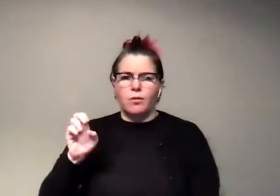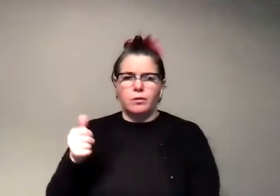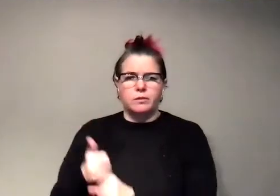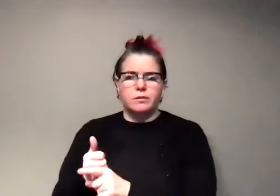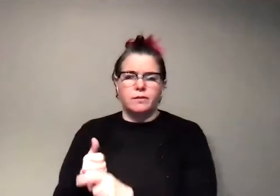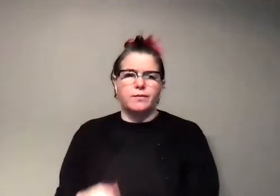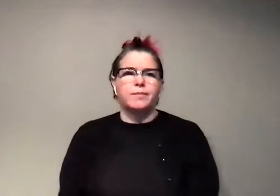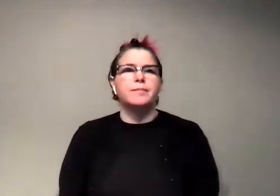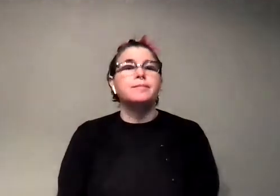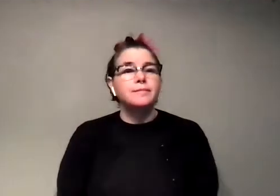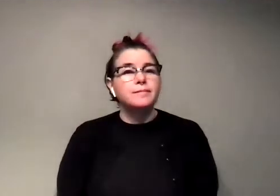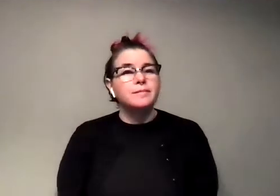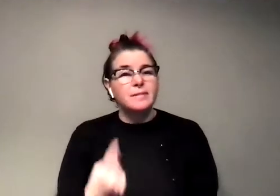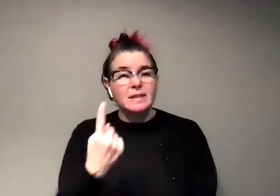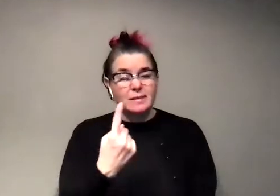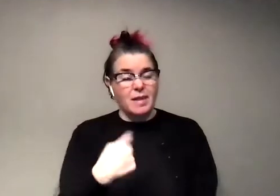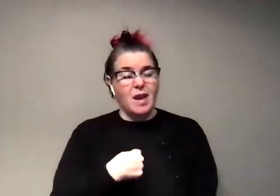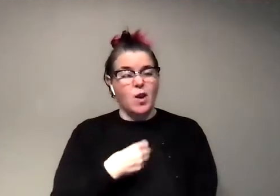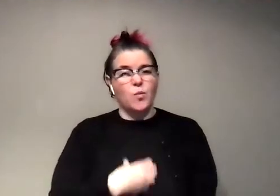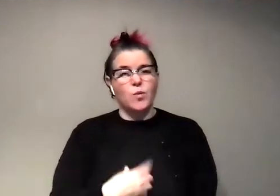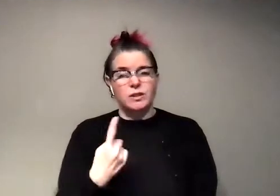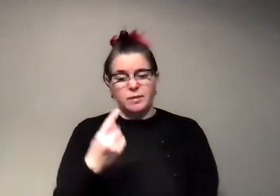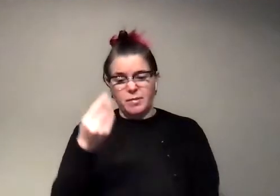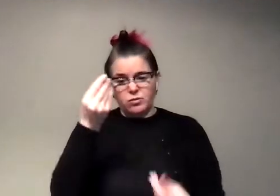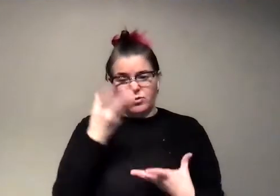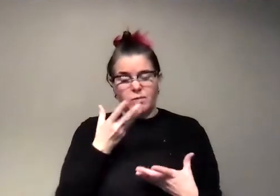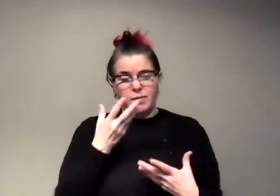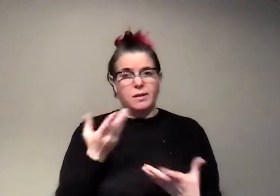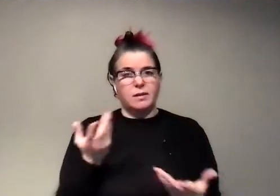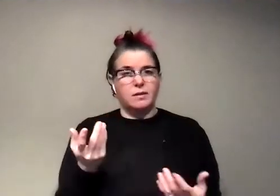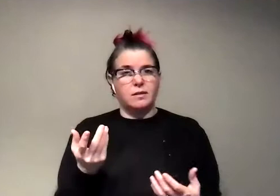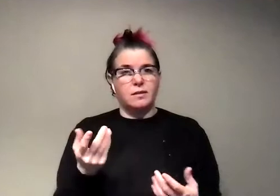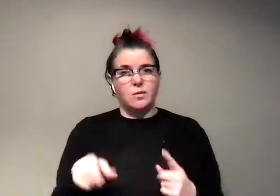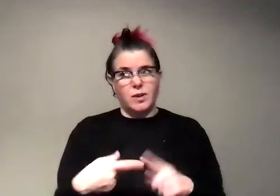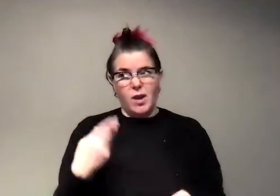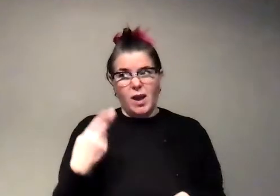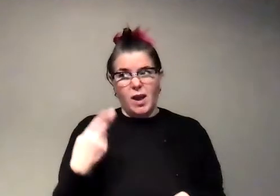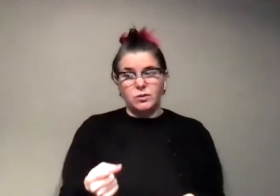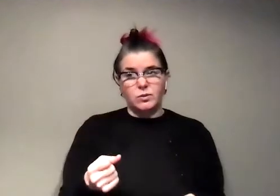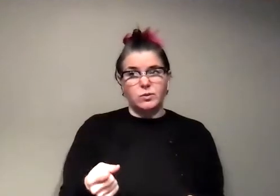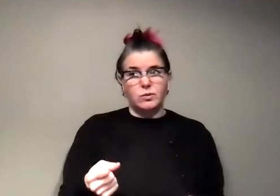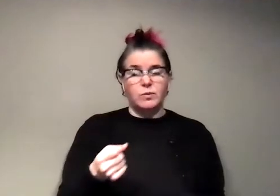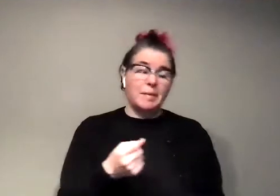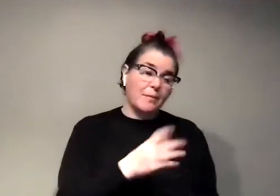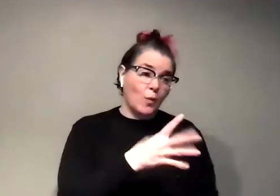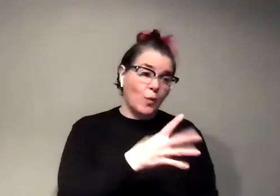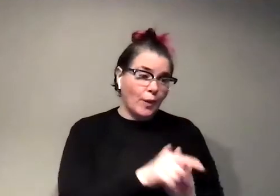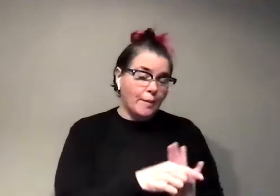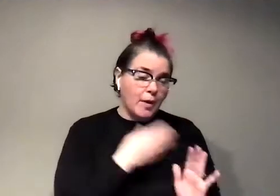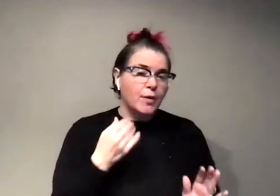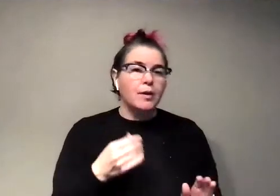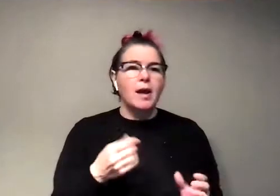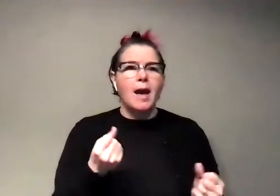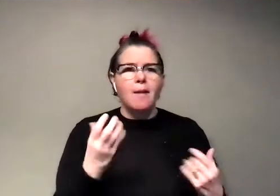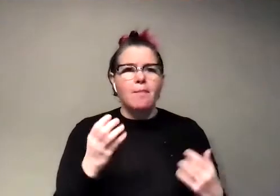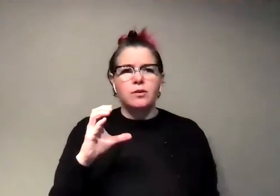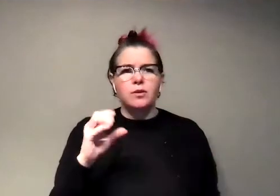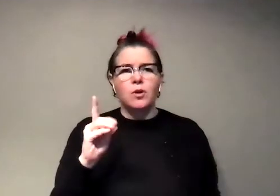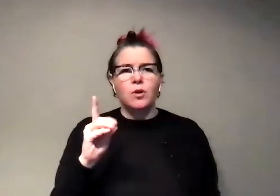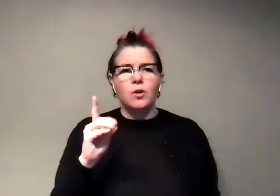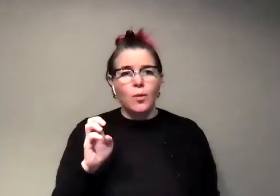and something I wish somebody told me when I was, I don't know, even in high school, let alone fourth grade, is how much coding is